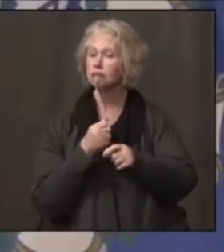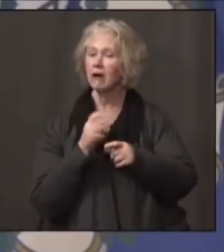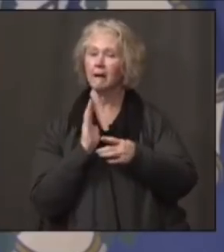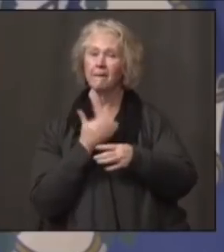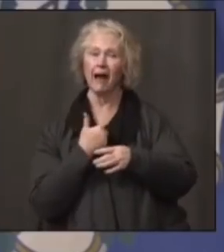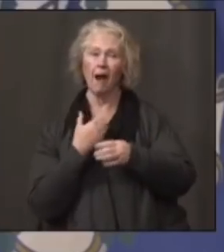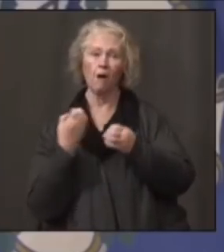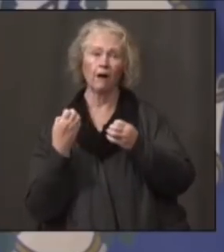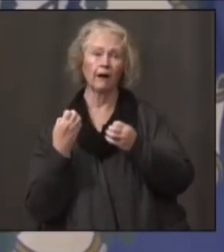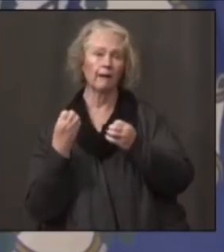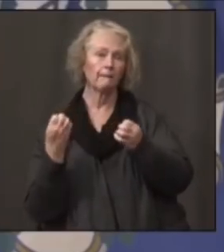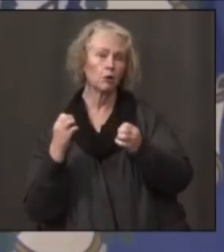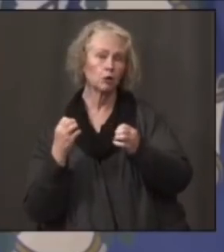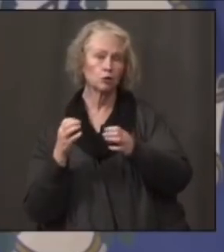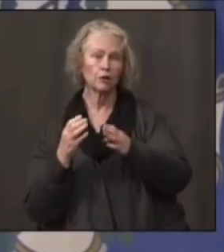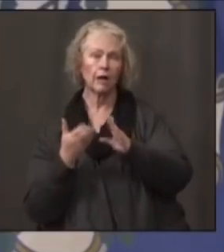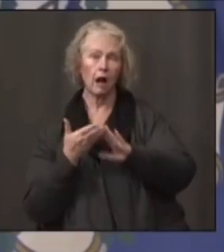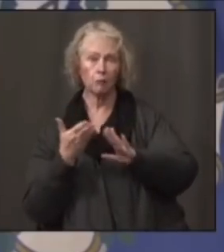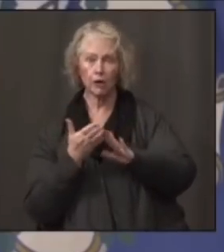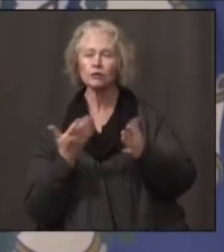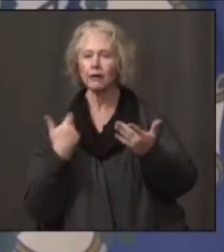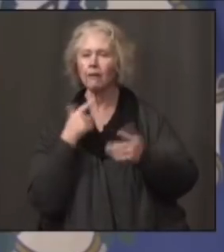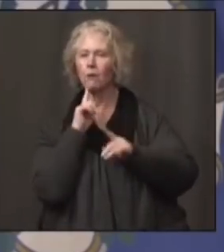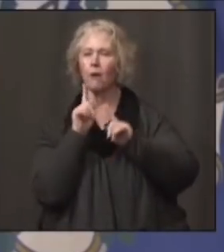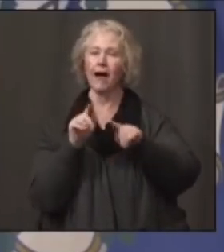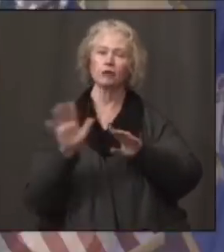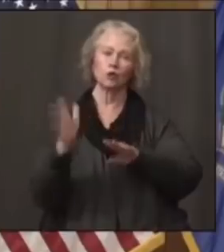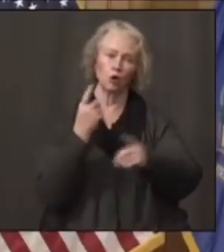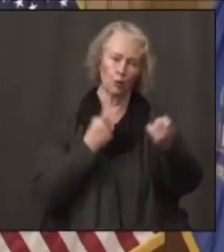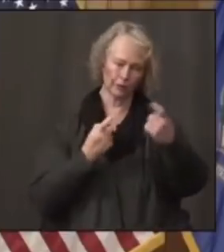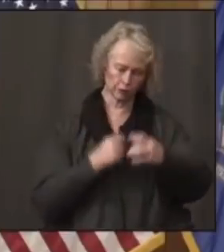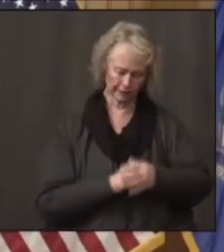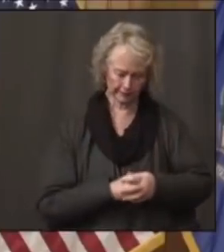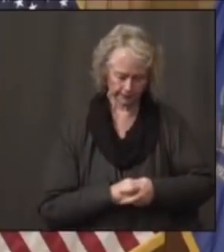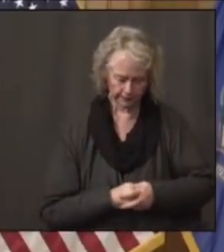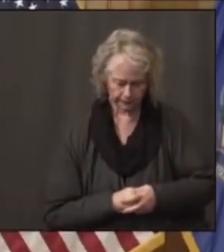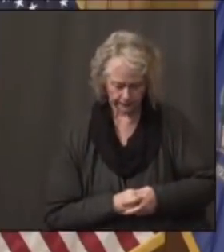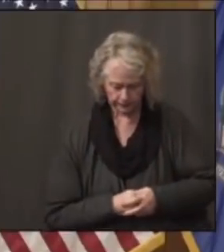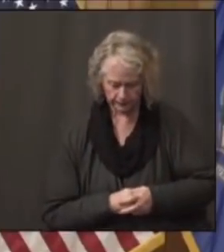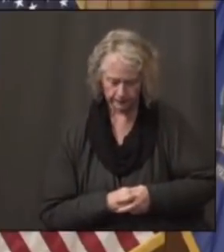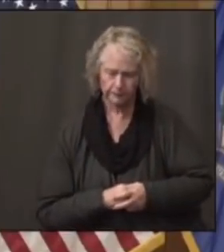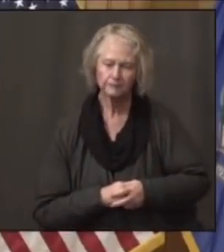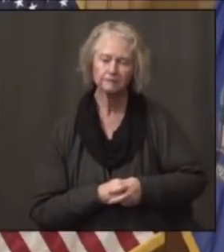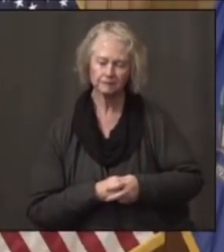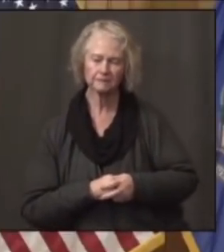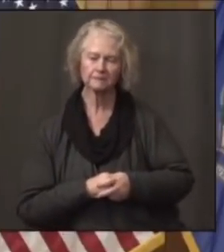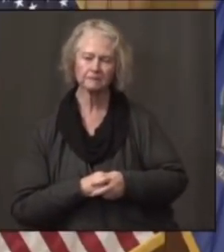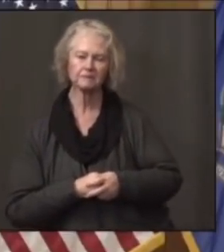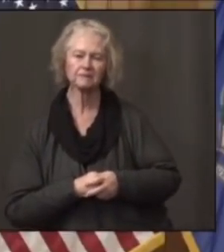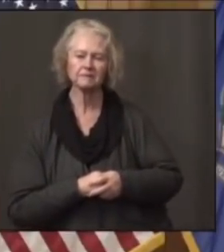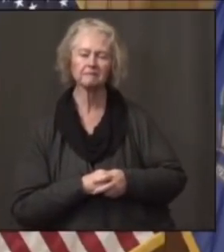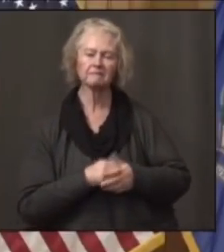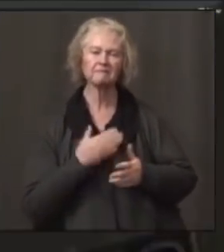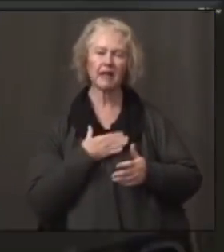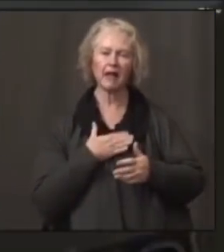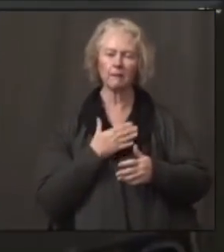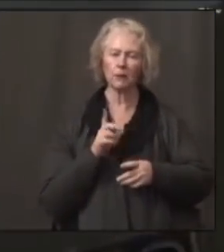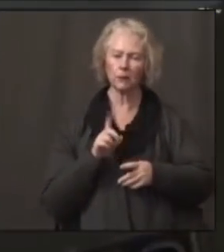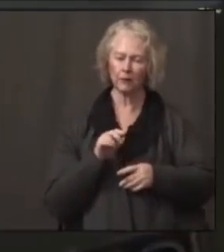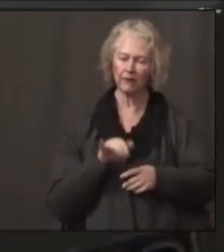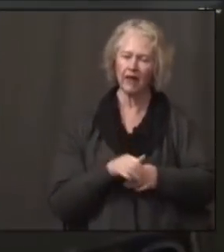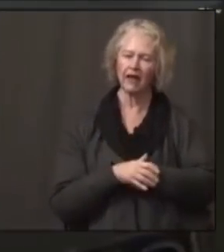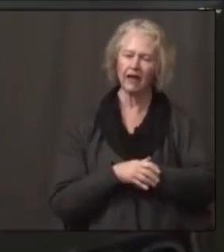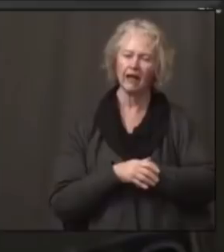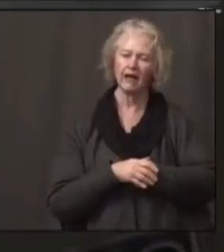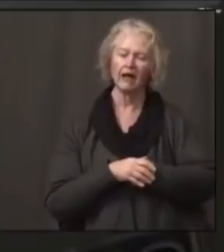Emergency Operations Center, then we're here to answer your questions. Yes, Governor, glad to. First off, all